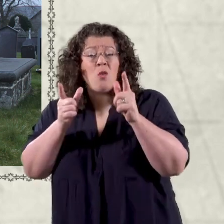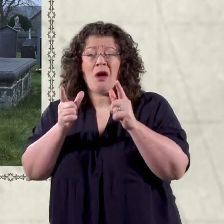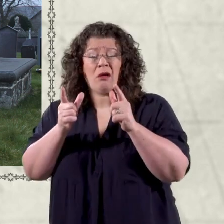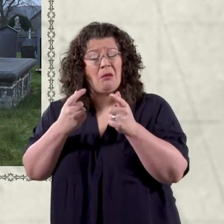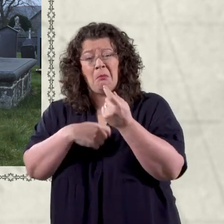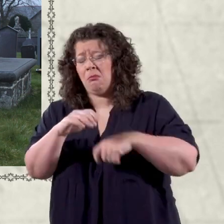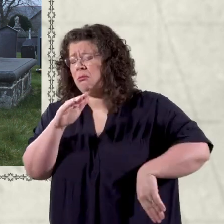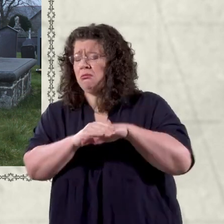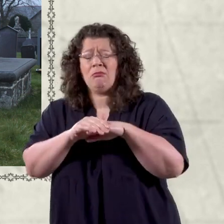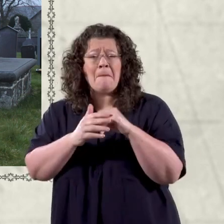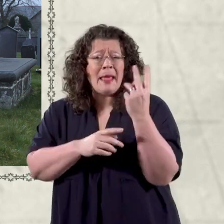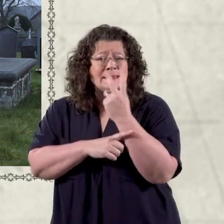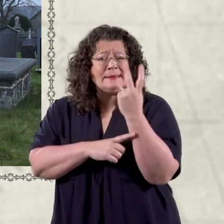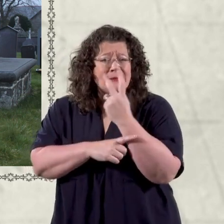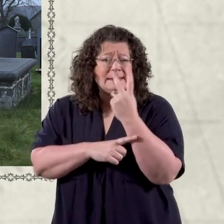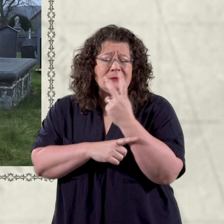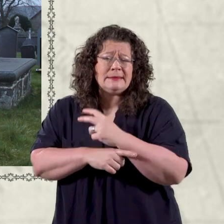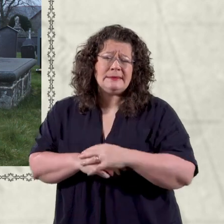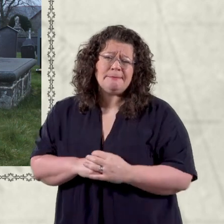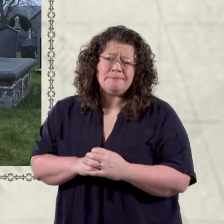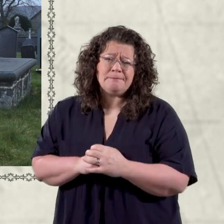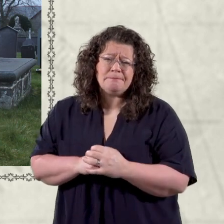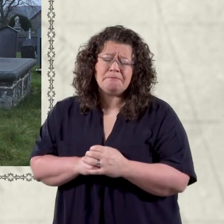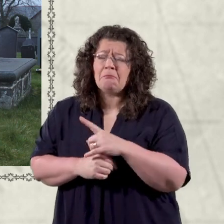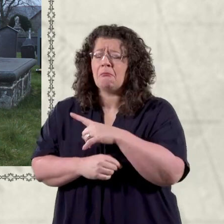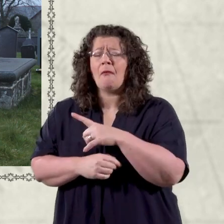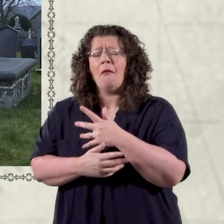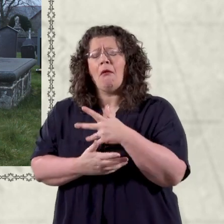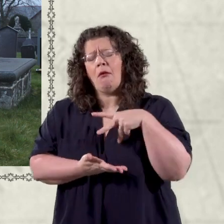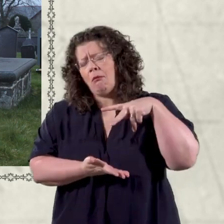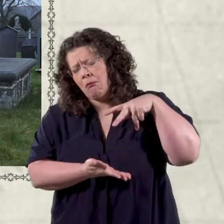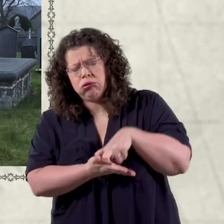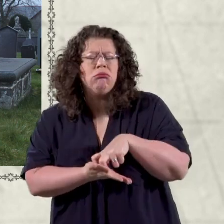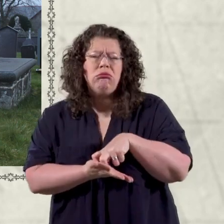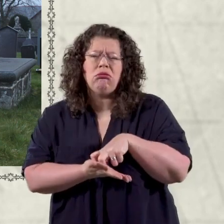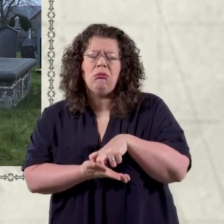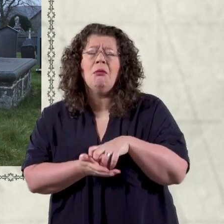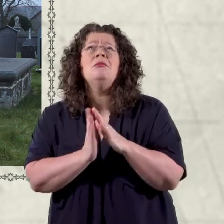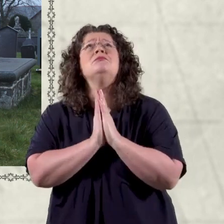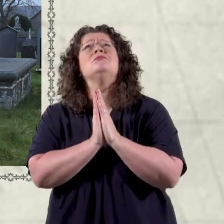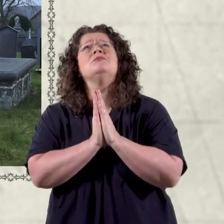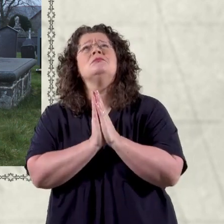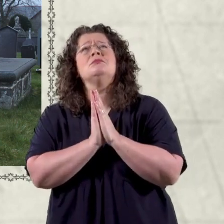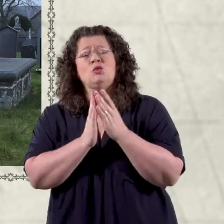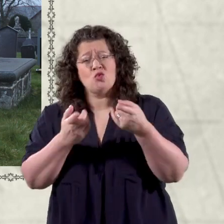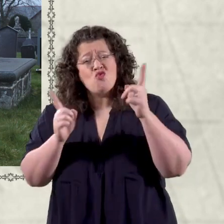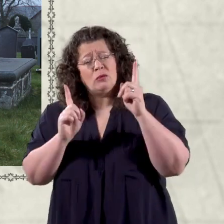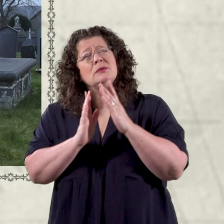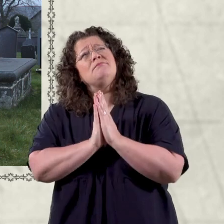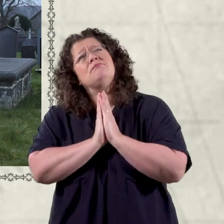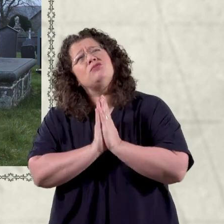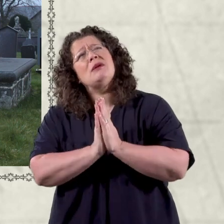awoke, and he was totally blind. Well, he fell down on his knees